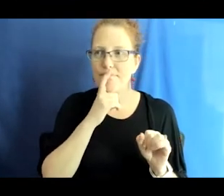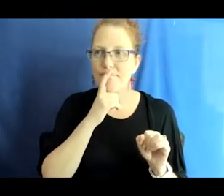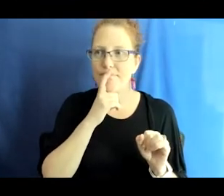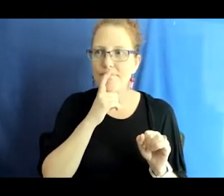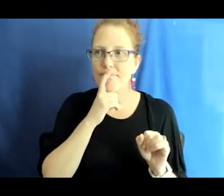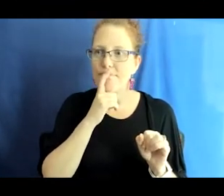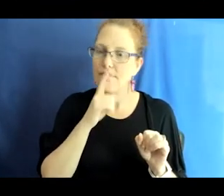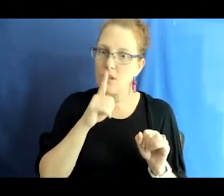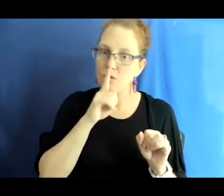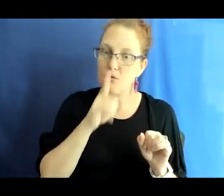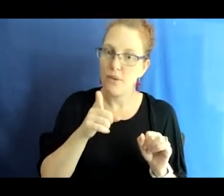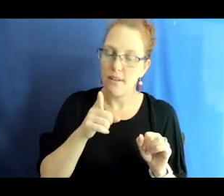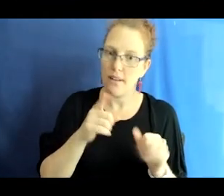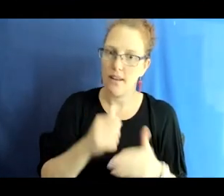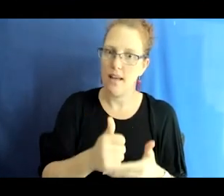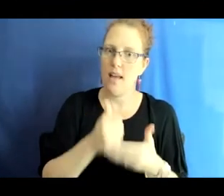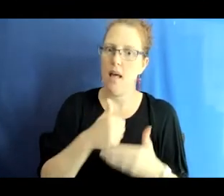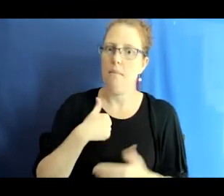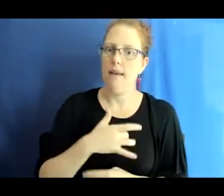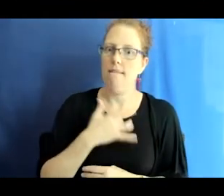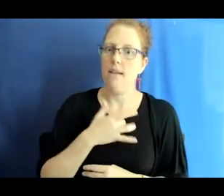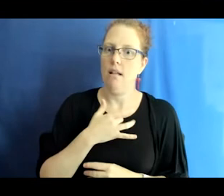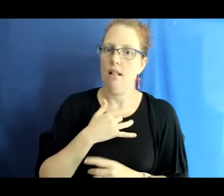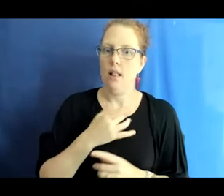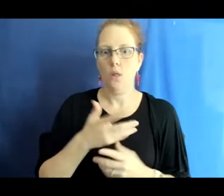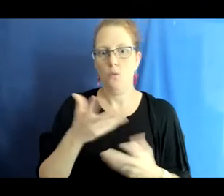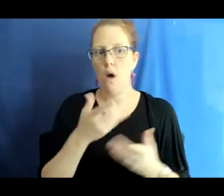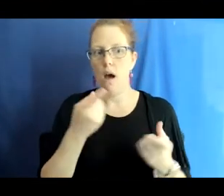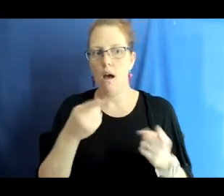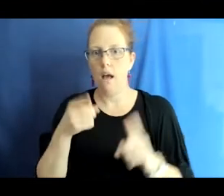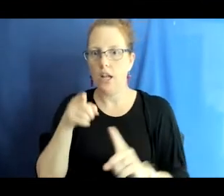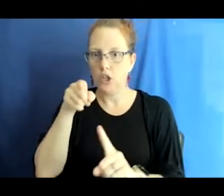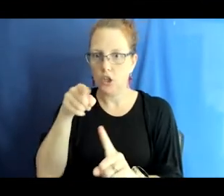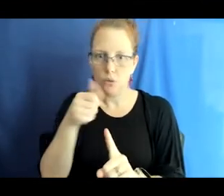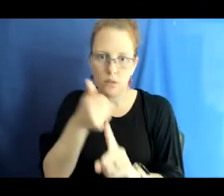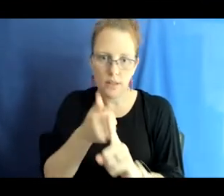it really did give me a feeling for your feelings, Marius, you know.